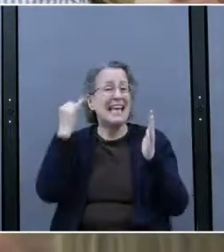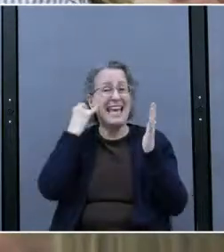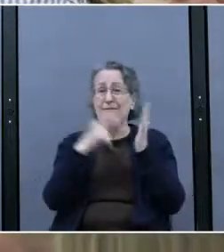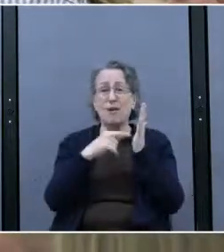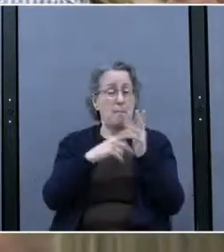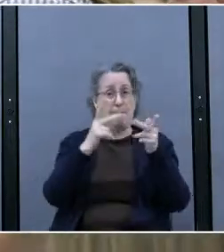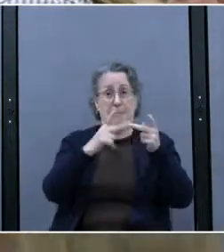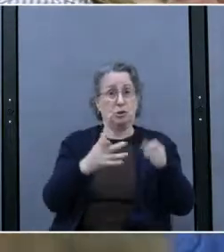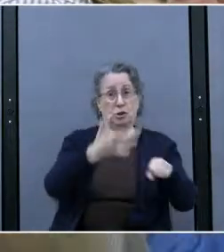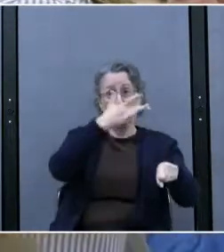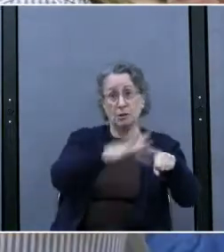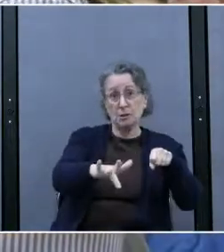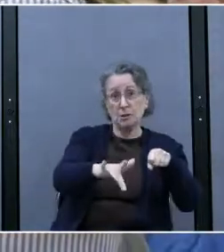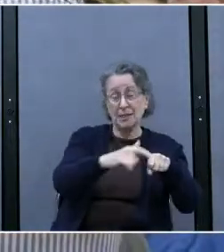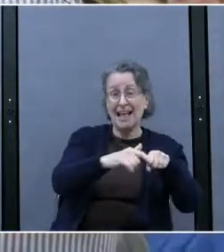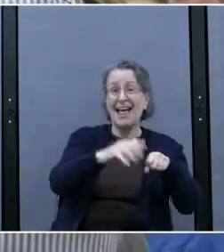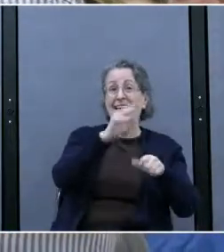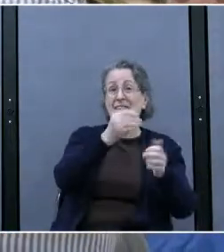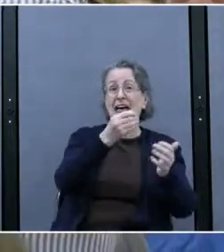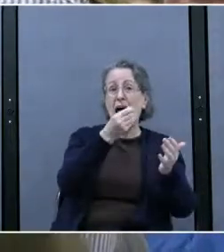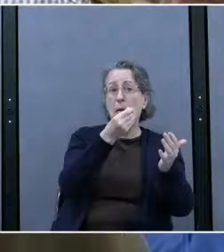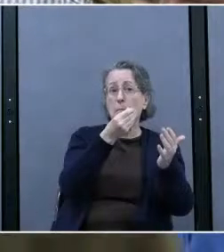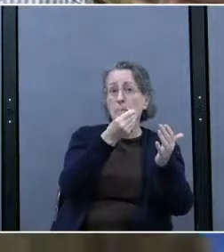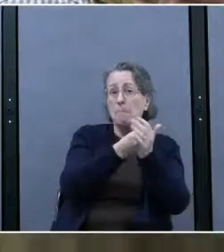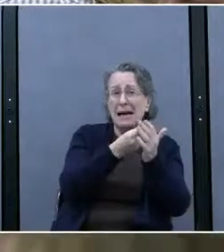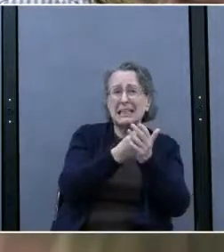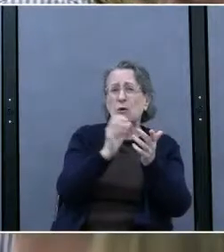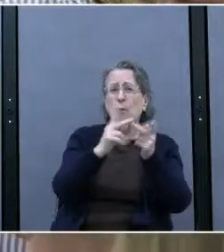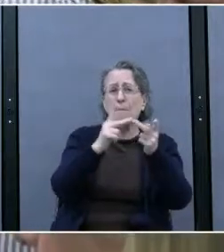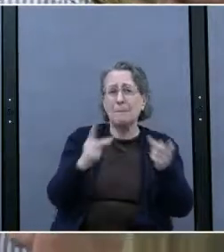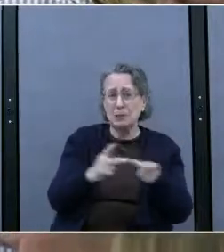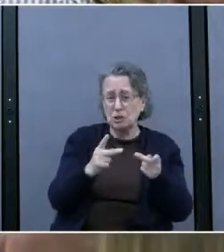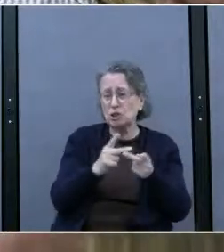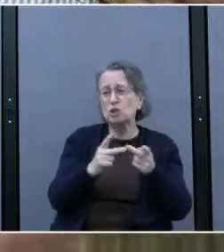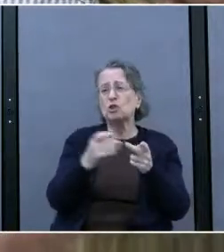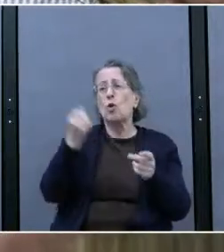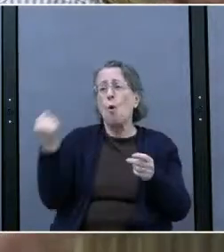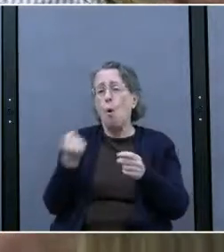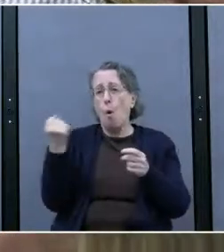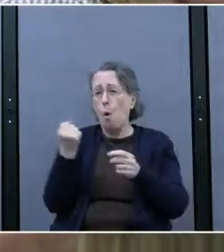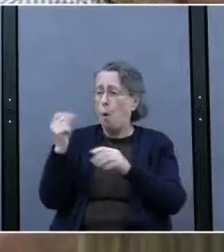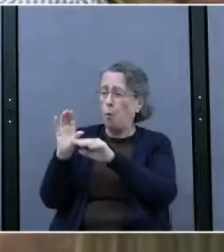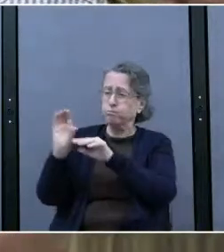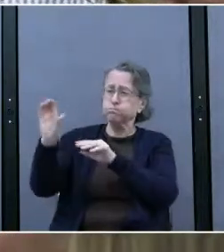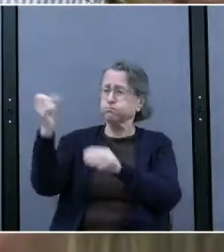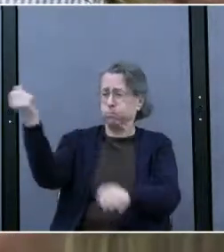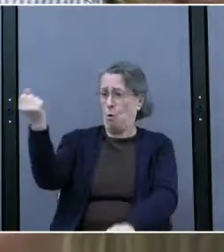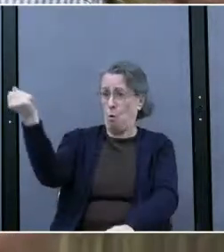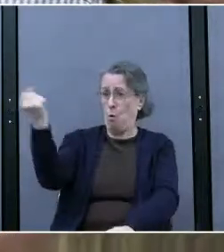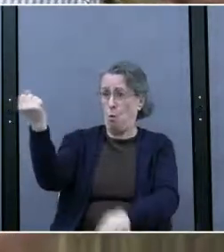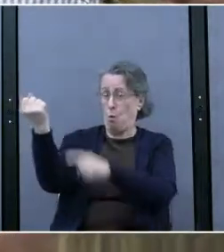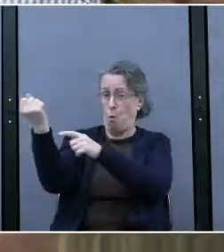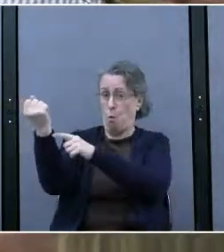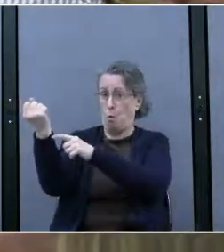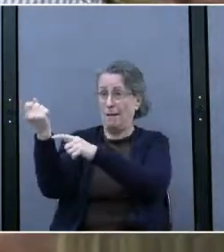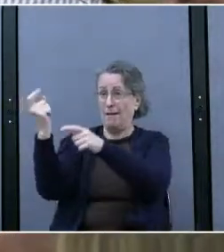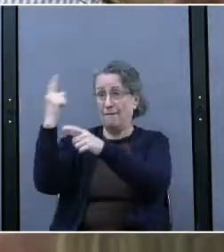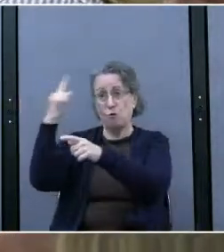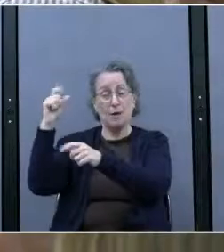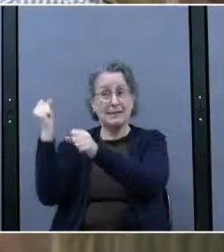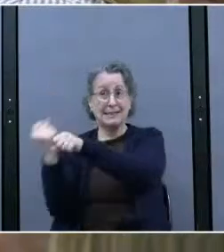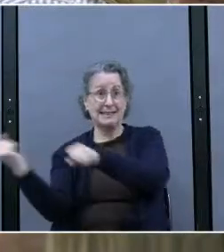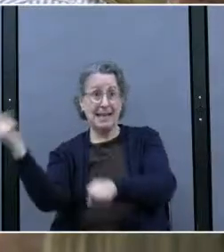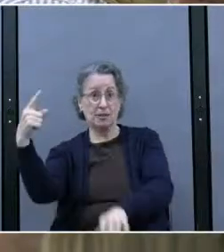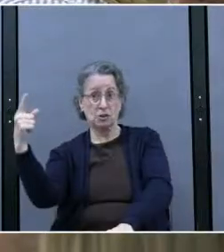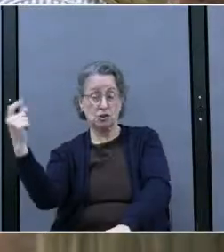if we don't fill a position, that position will still be open and we'll still want to hire for it. Is there a way to hold that? Looking